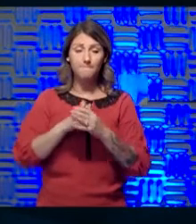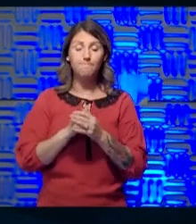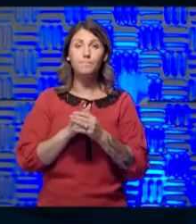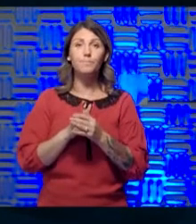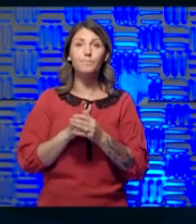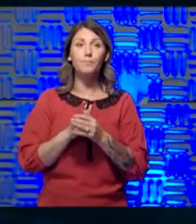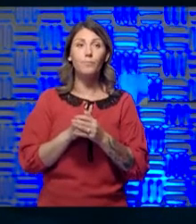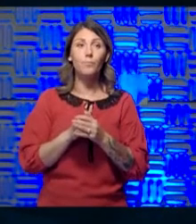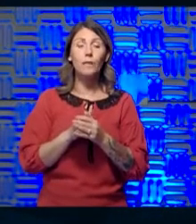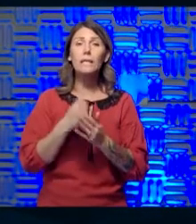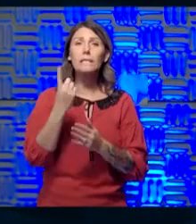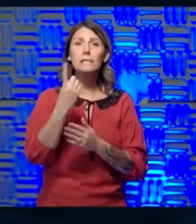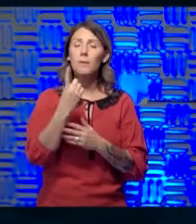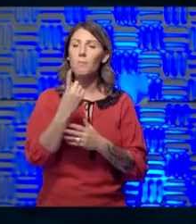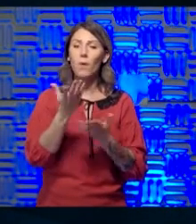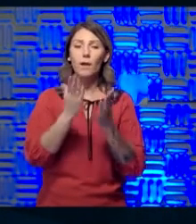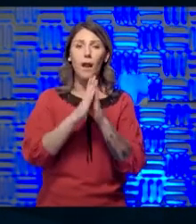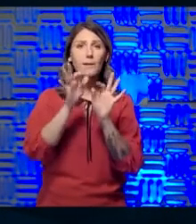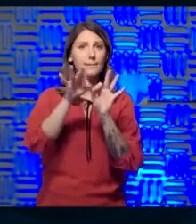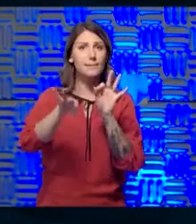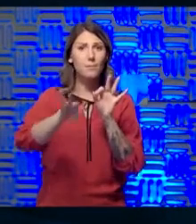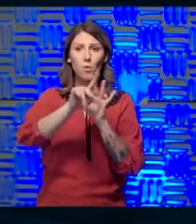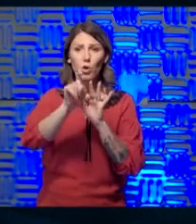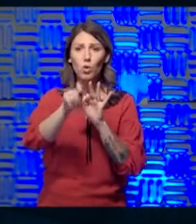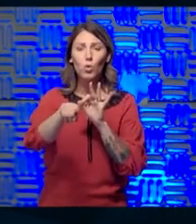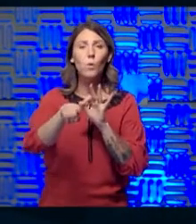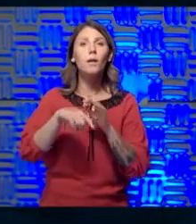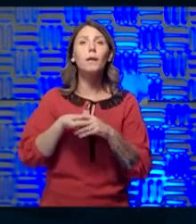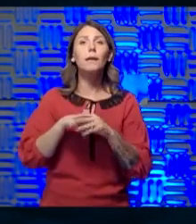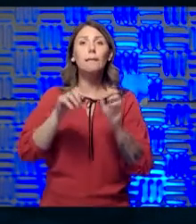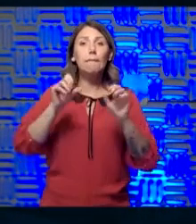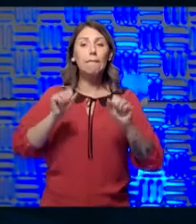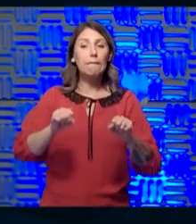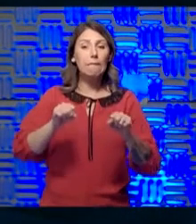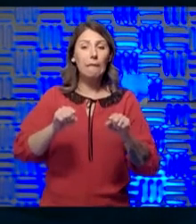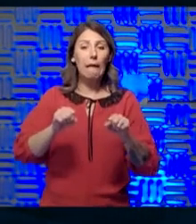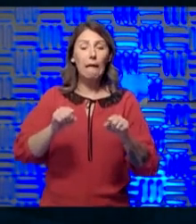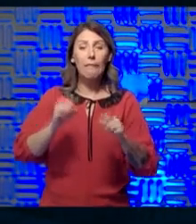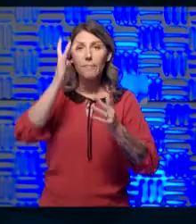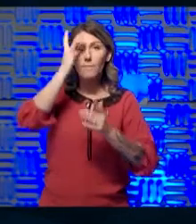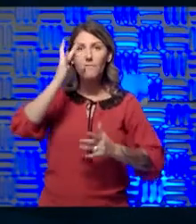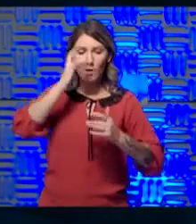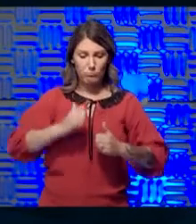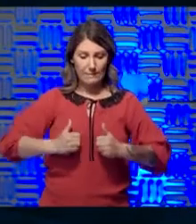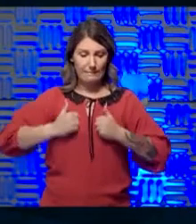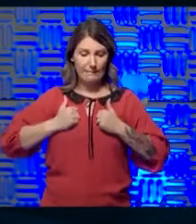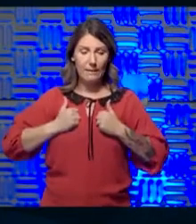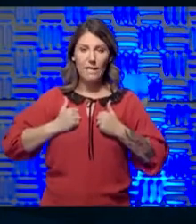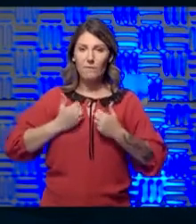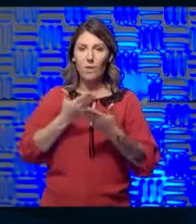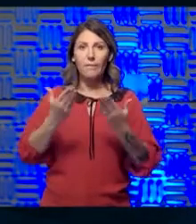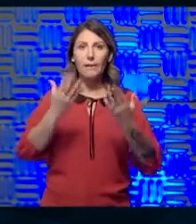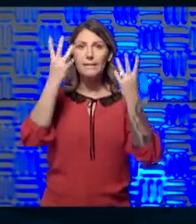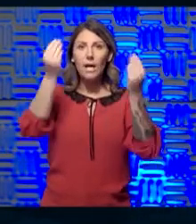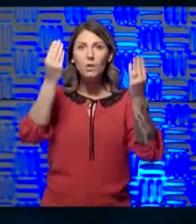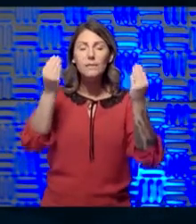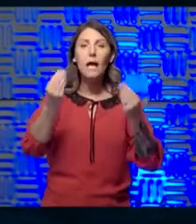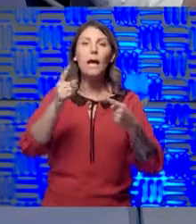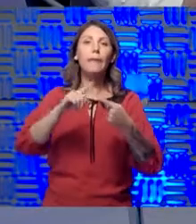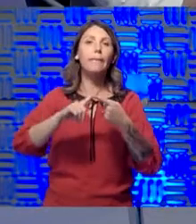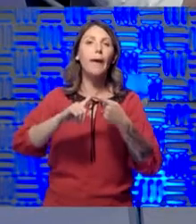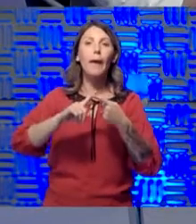Somebody asked a pretty simple question. Can the virus live on surfaces outside, like picnic tables, swings,